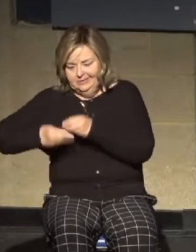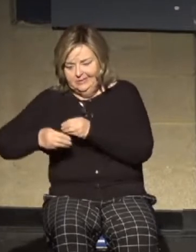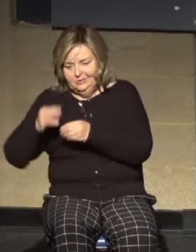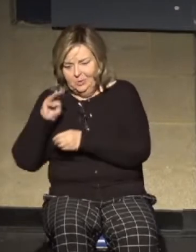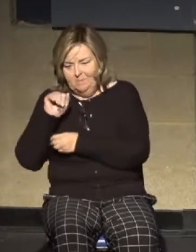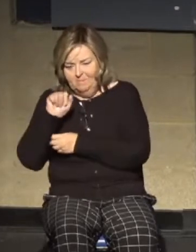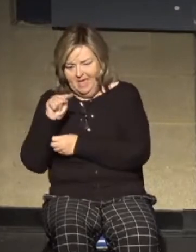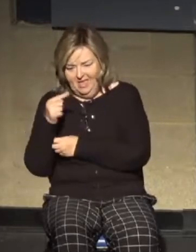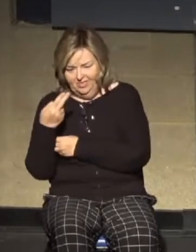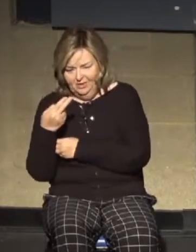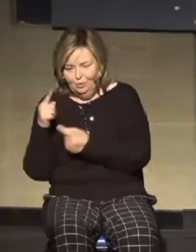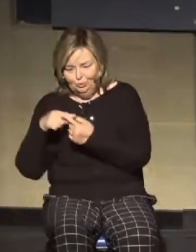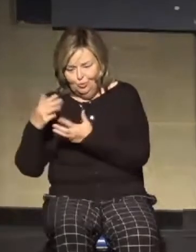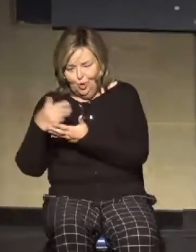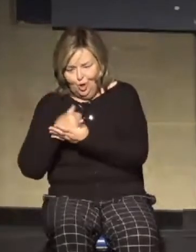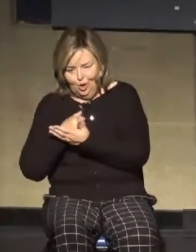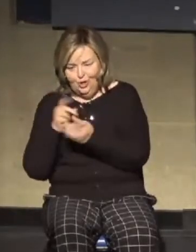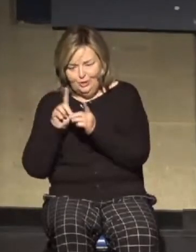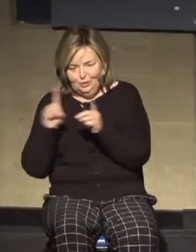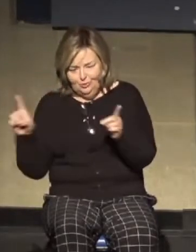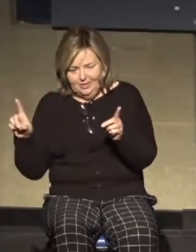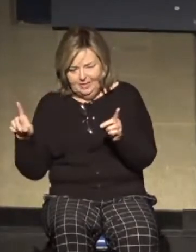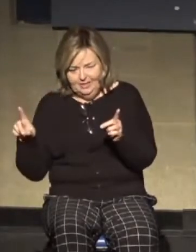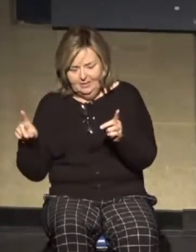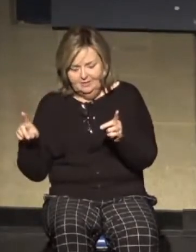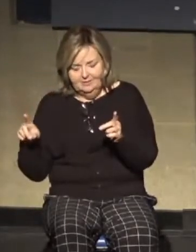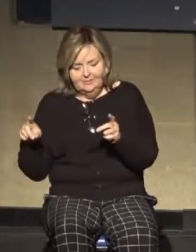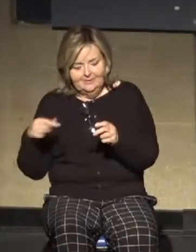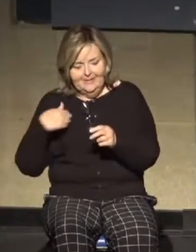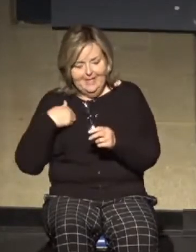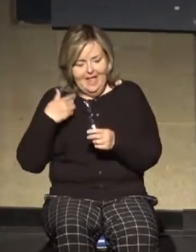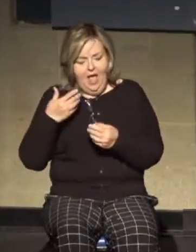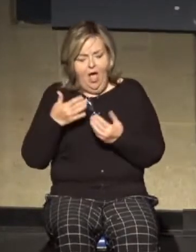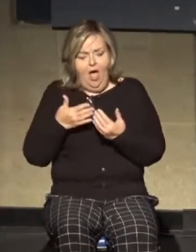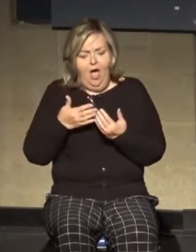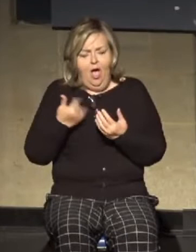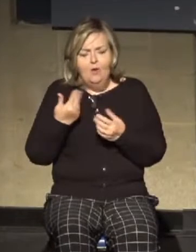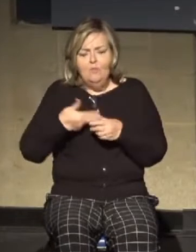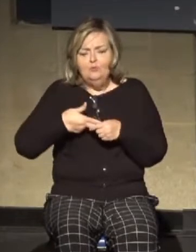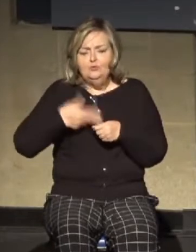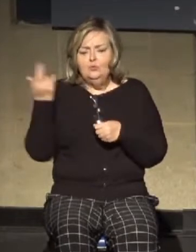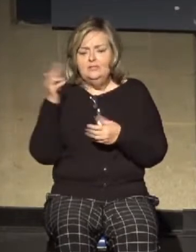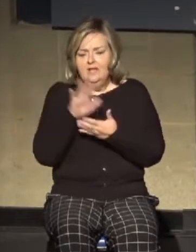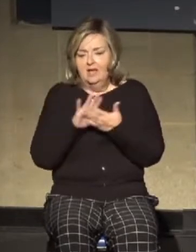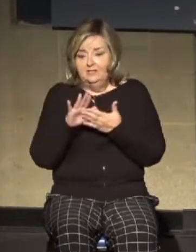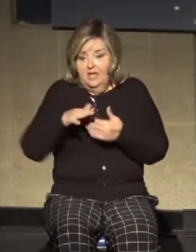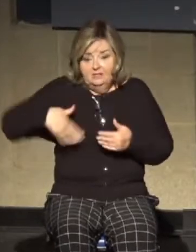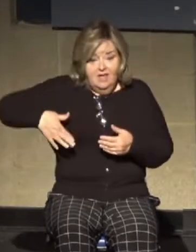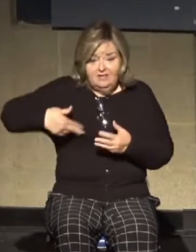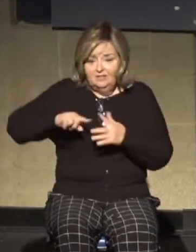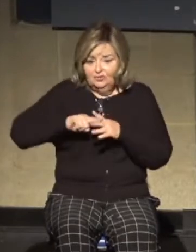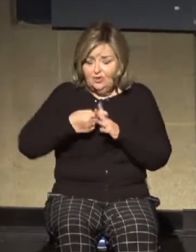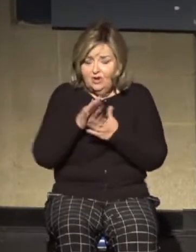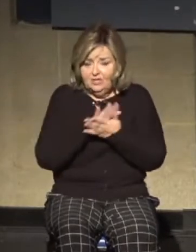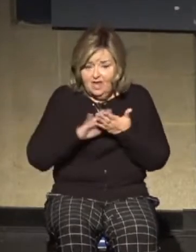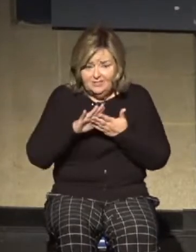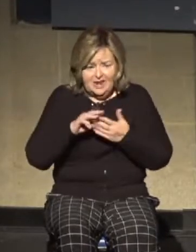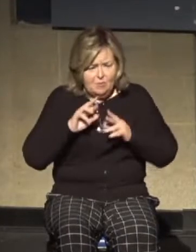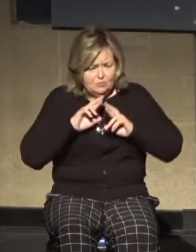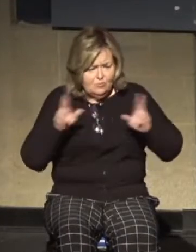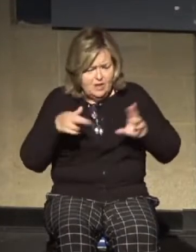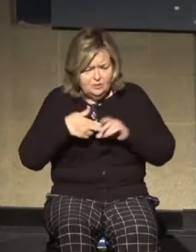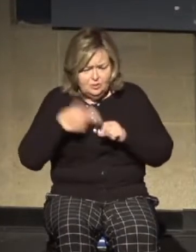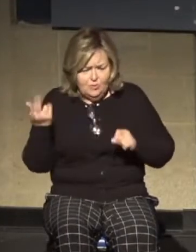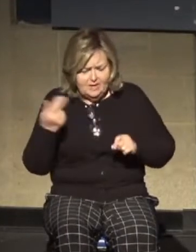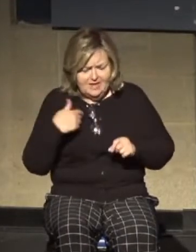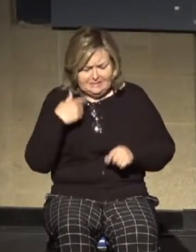degree. And that's when I almost quit something that hadn't even started. I told myself I wasn't